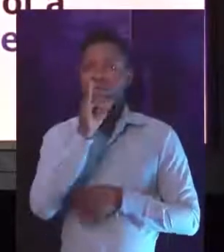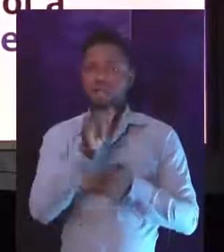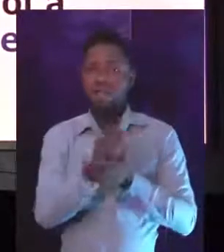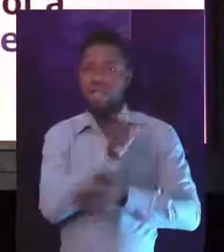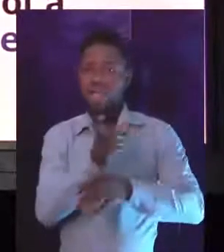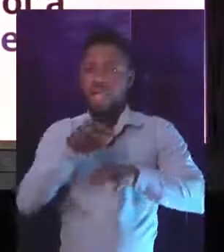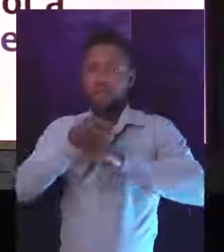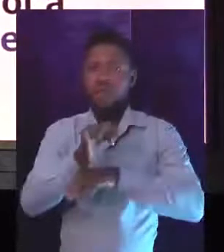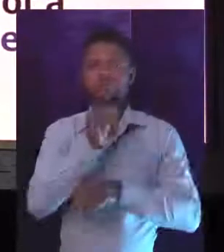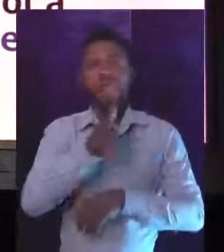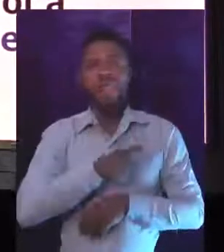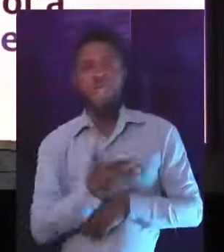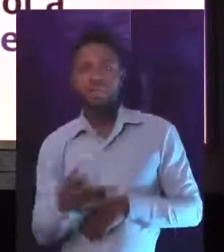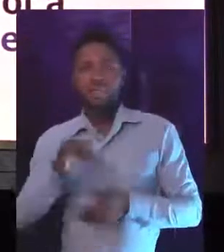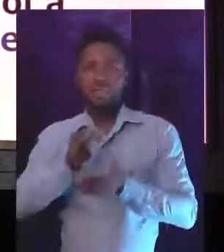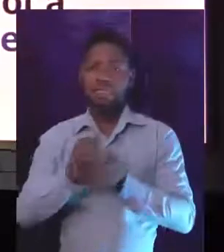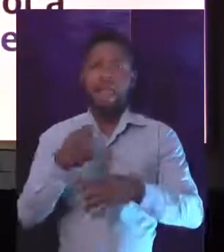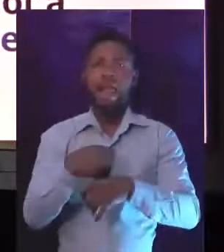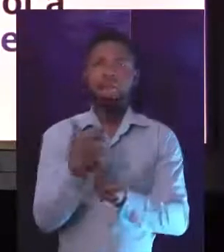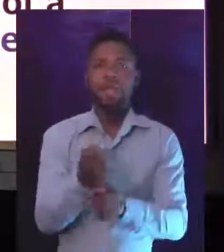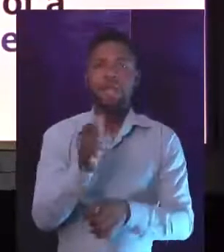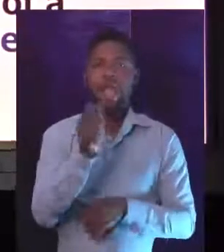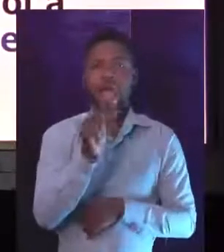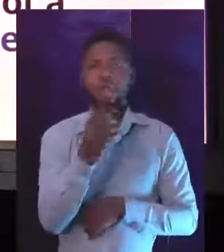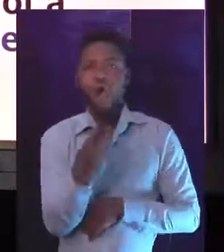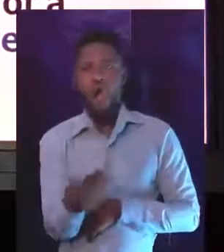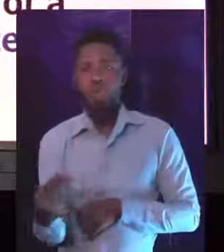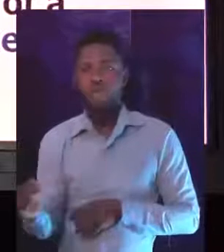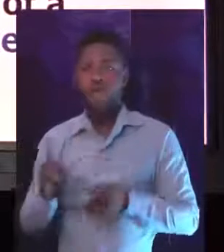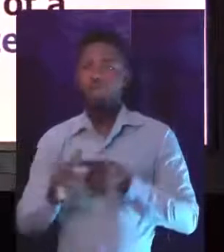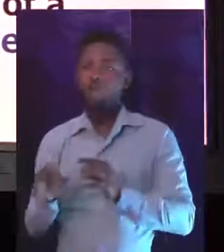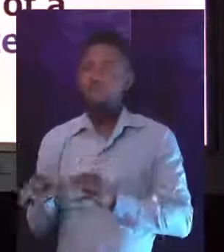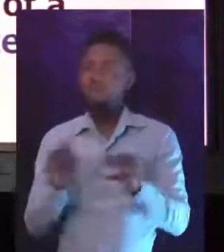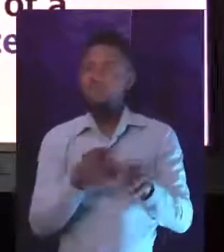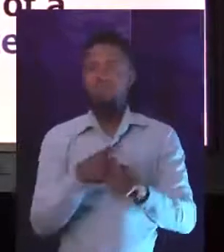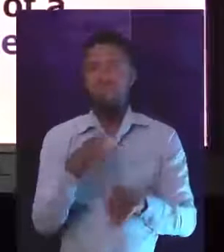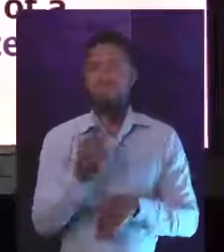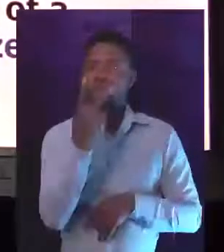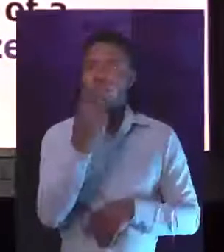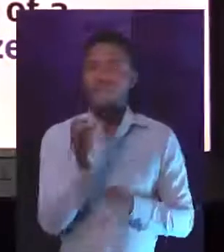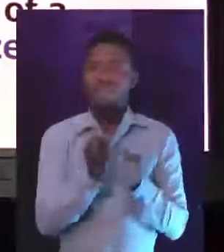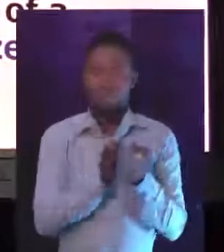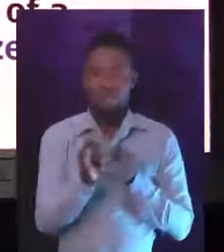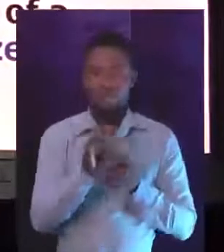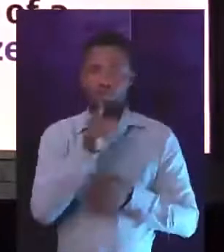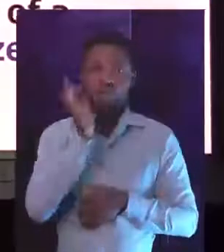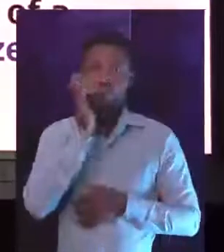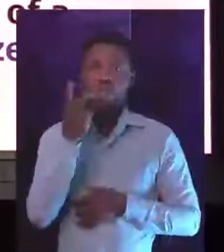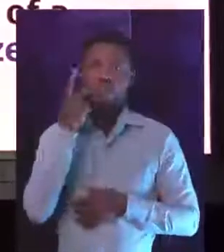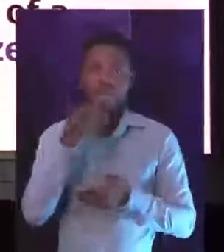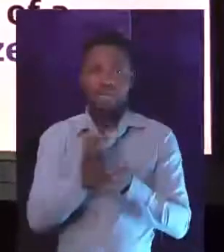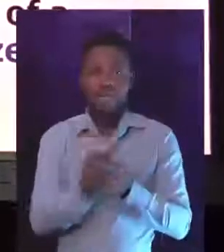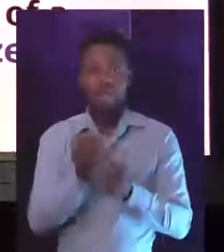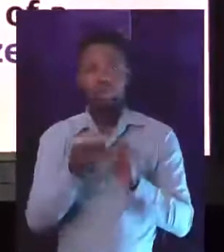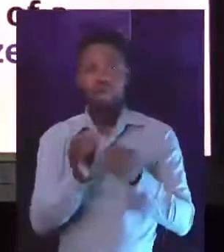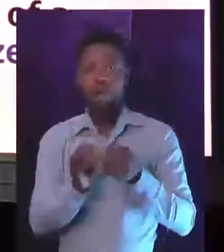a force is anything that makes an object move. From the two definitions, you will